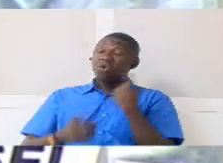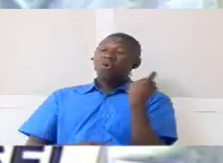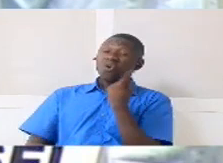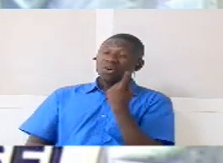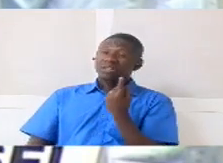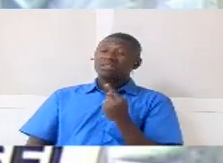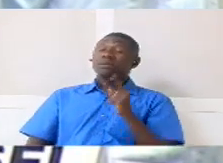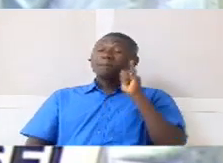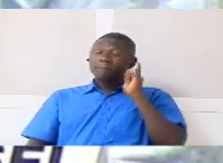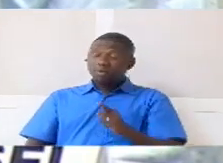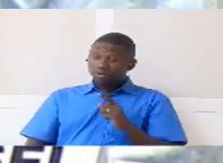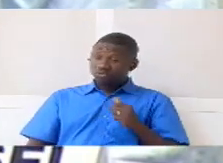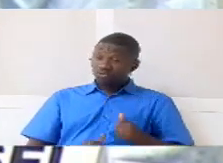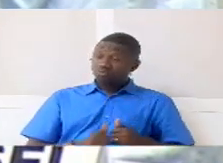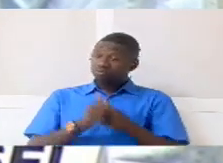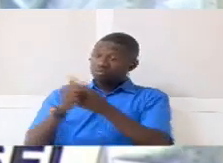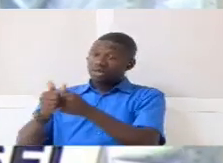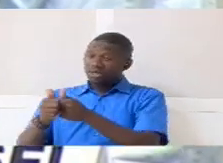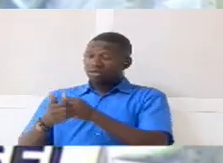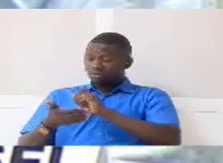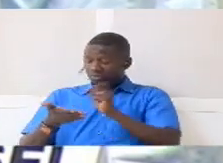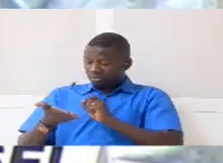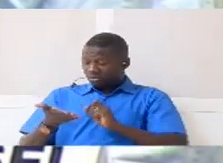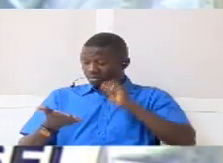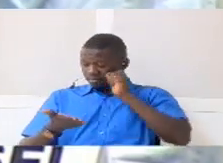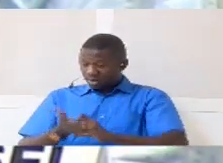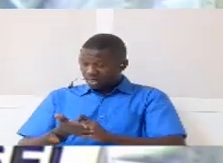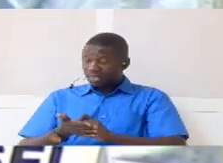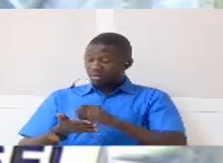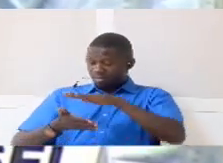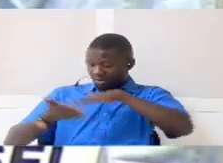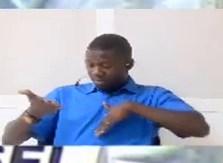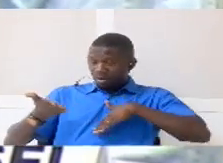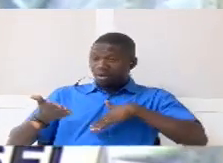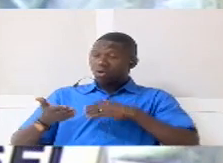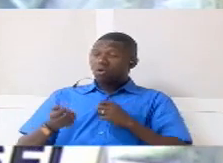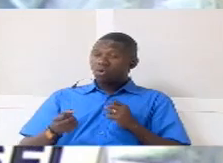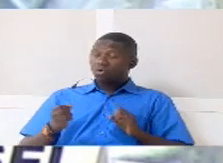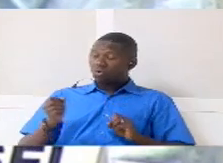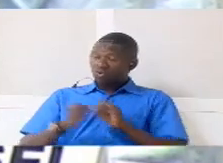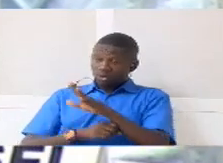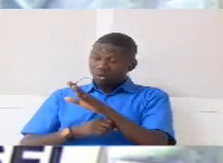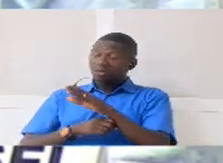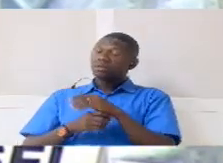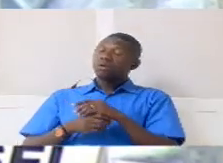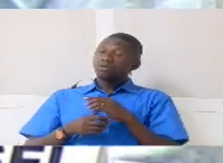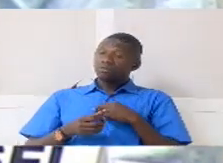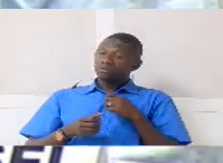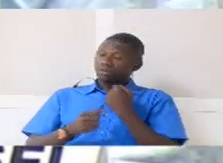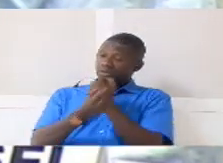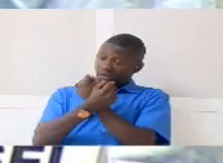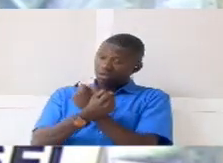a warrant or order of detention, by a remand warrant, a warrant or order of detention, a warrant